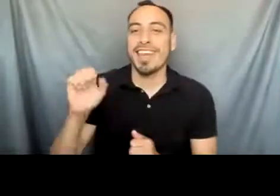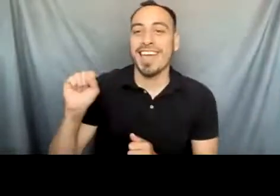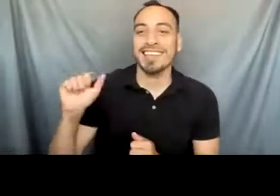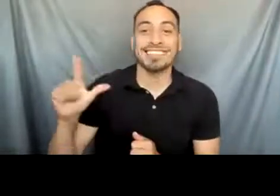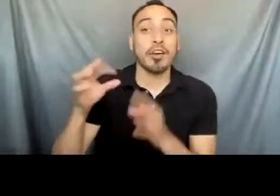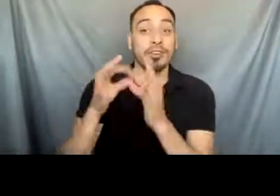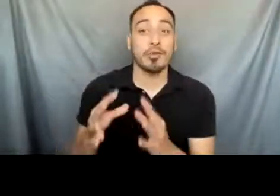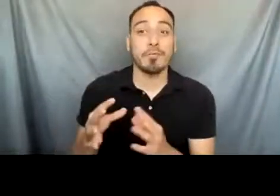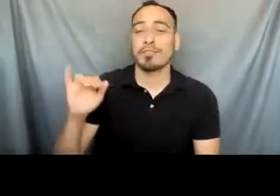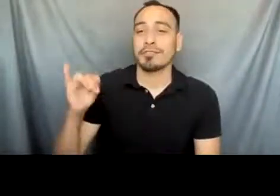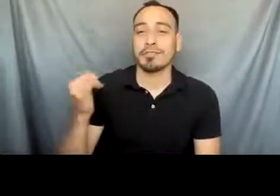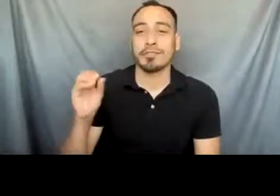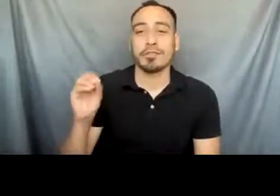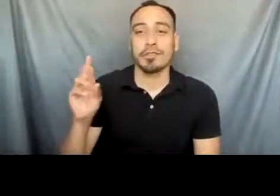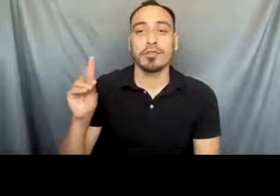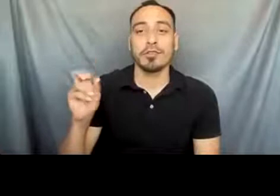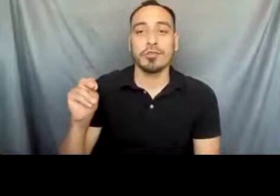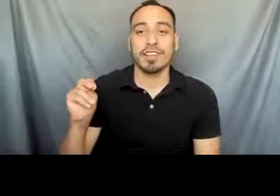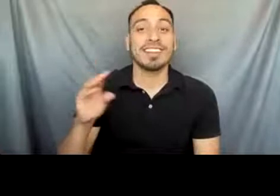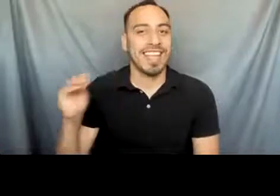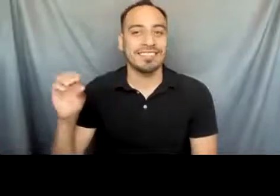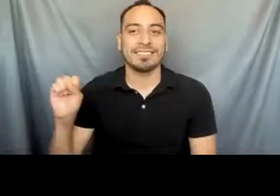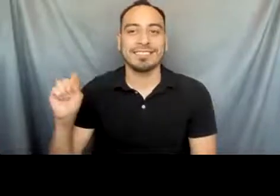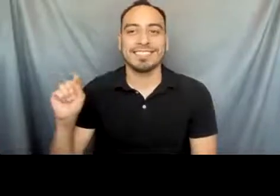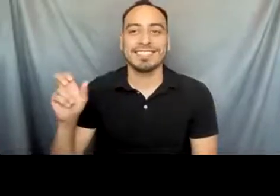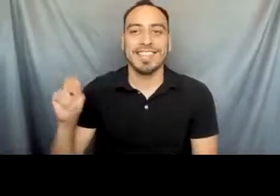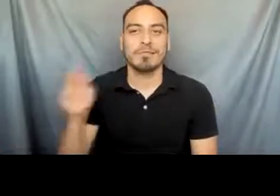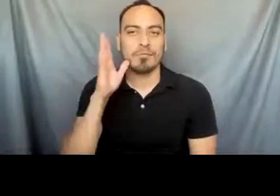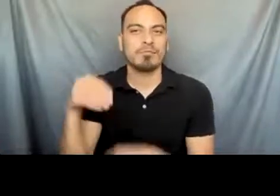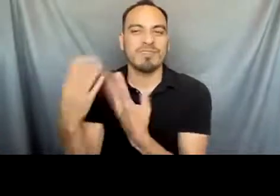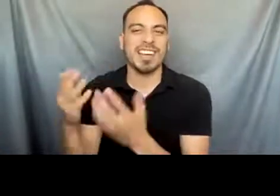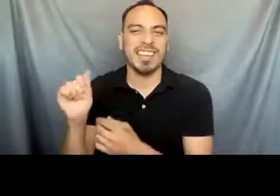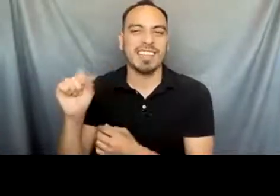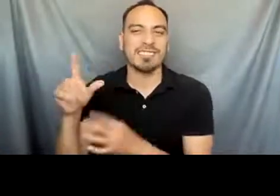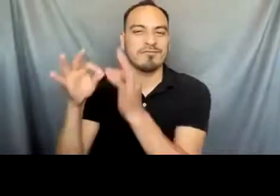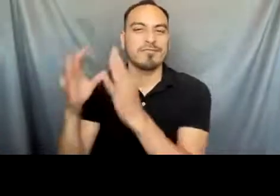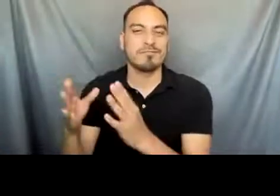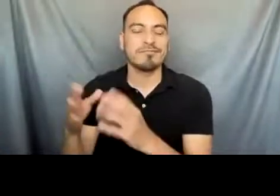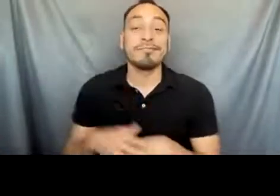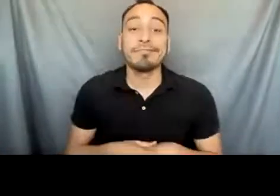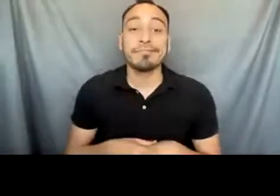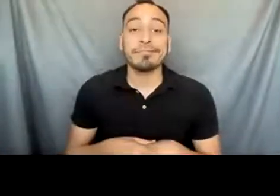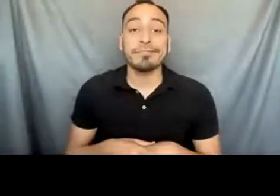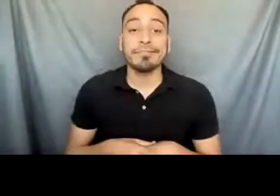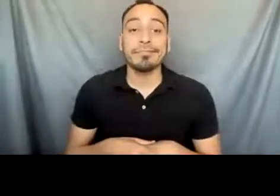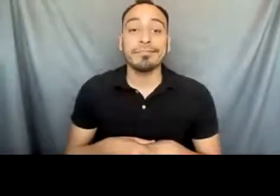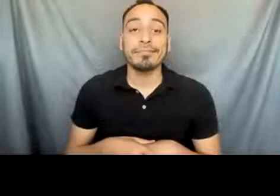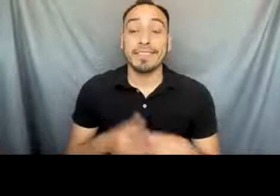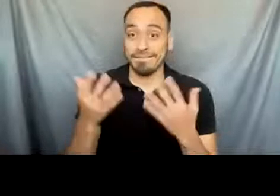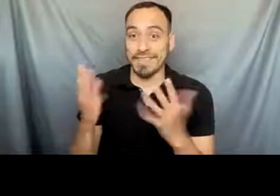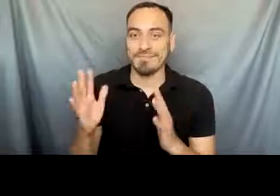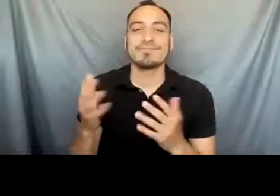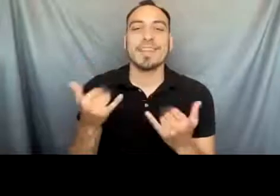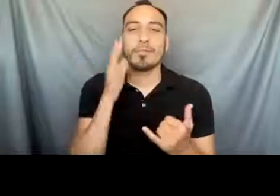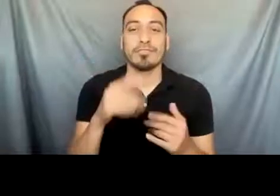be providing ASL interpretation. So with that, I'm going to introduce and have